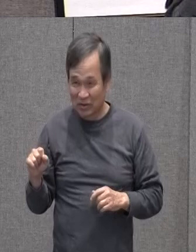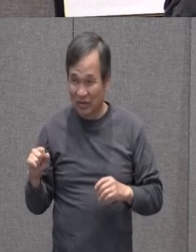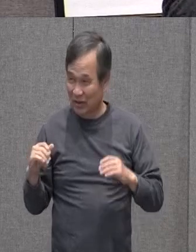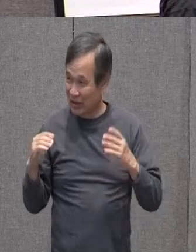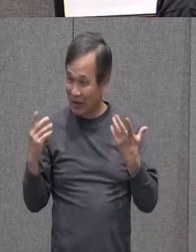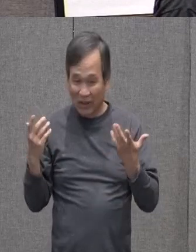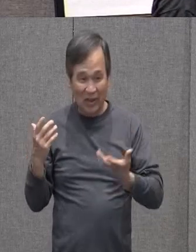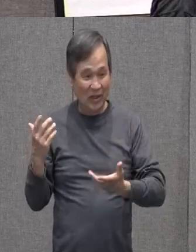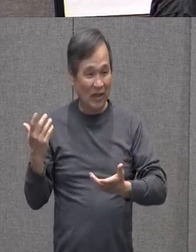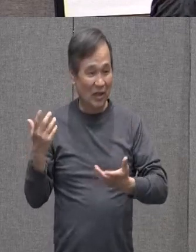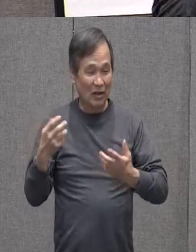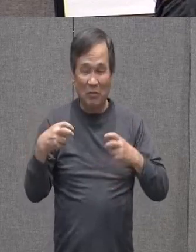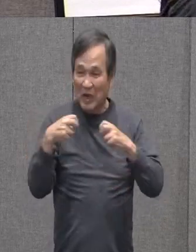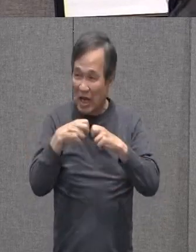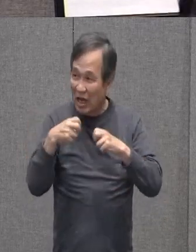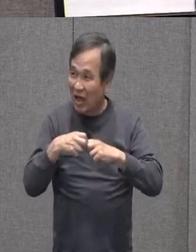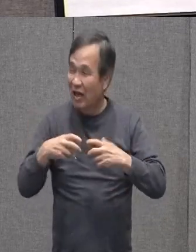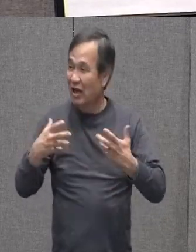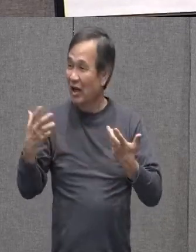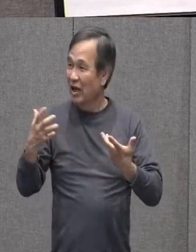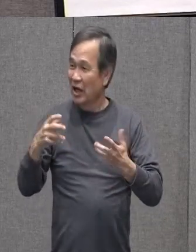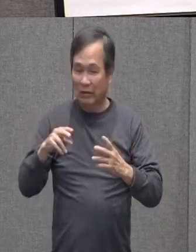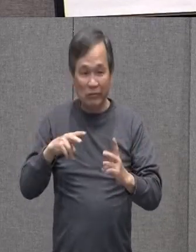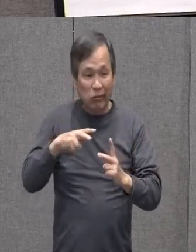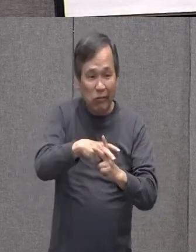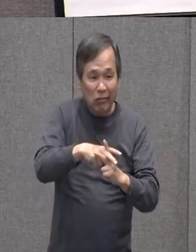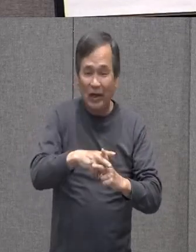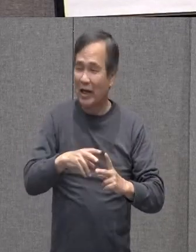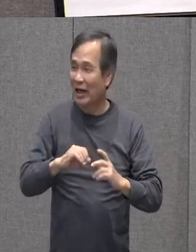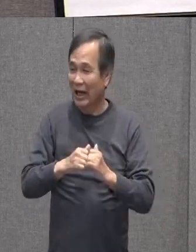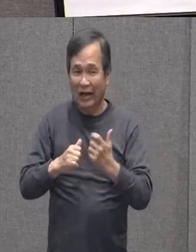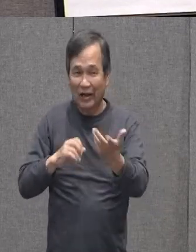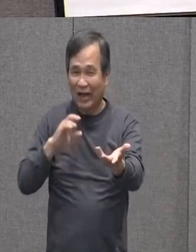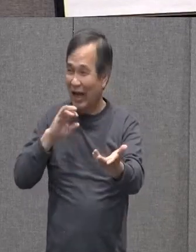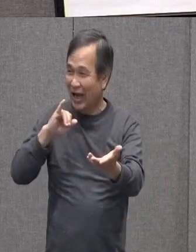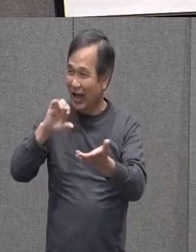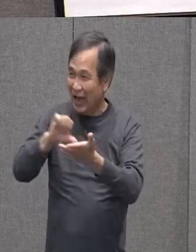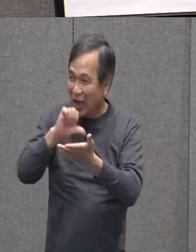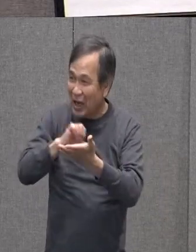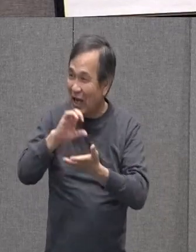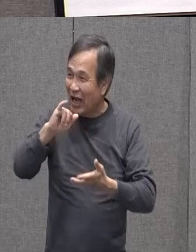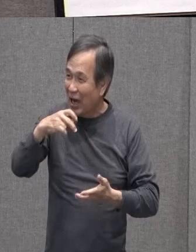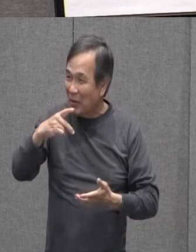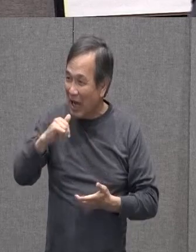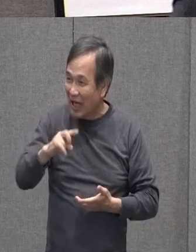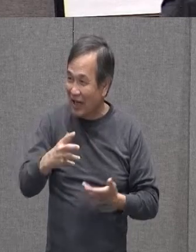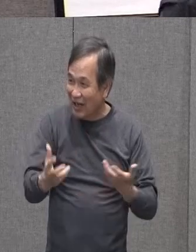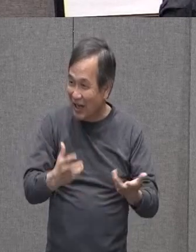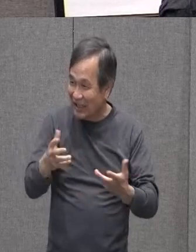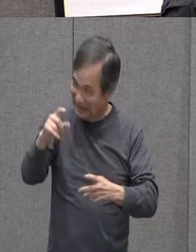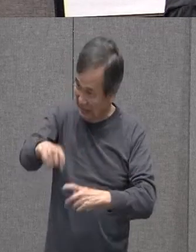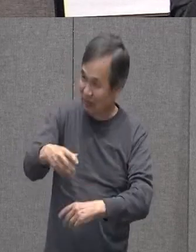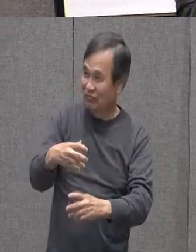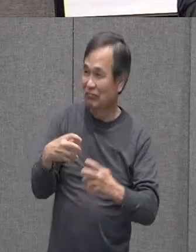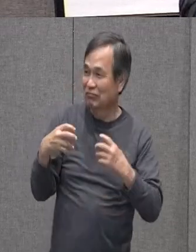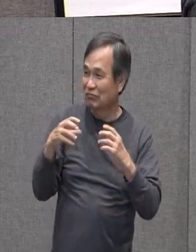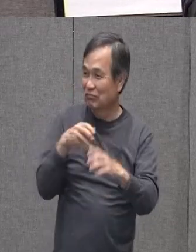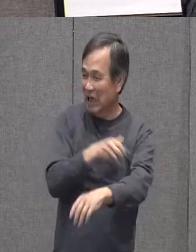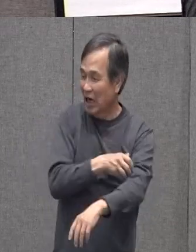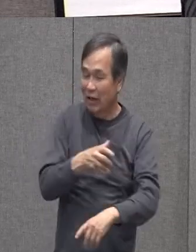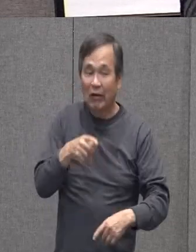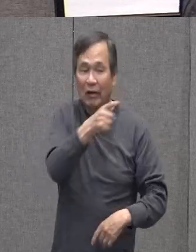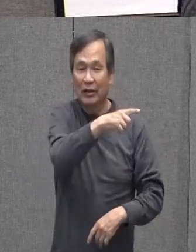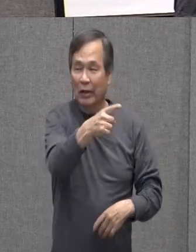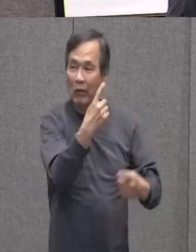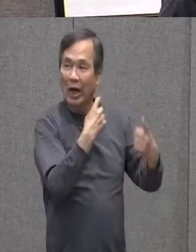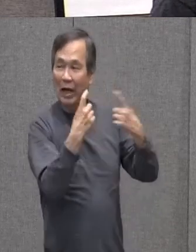have a charging system? Like, how do we keep that iPad from shutting down? Okay. And I know those are questions that they would ask because those were questions they